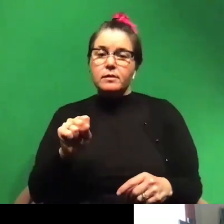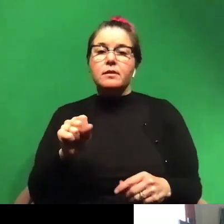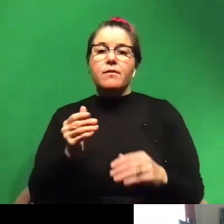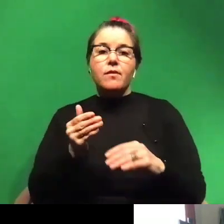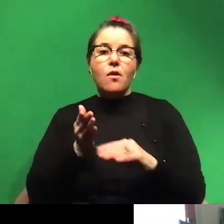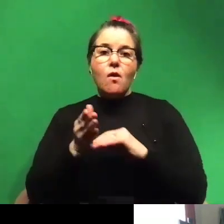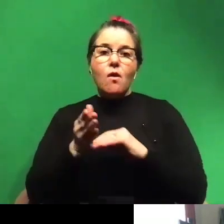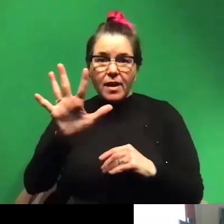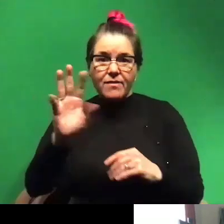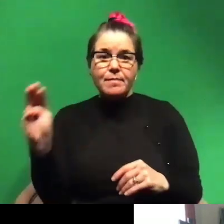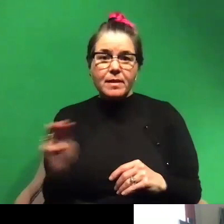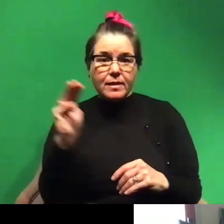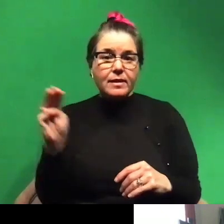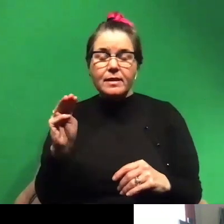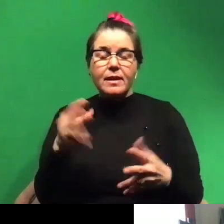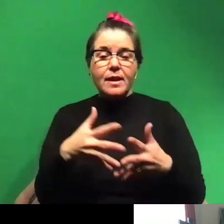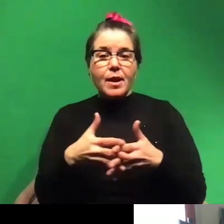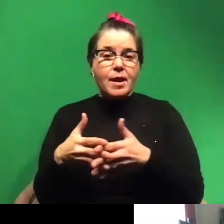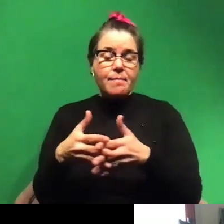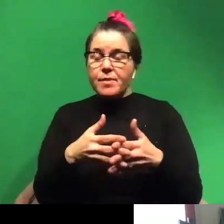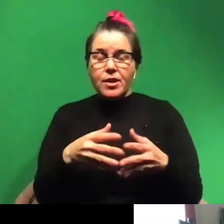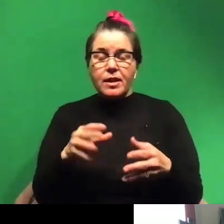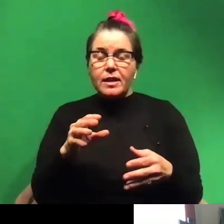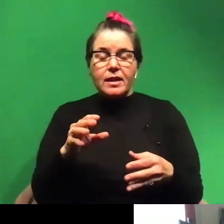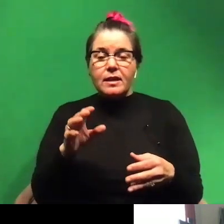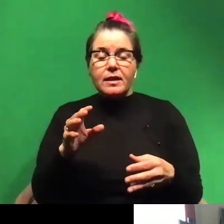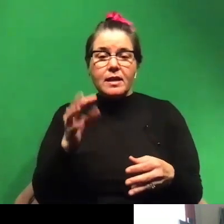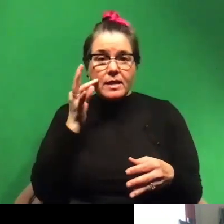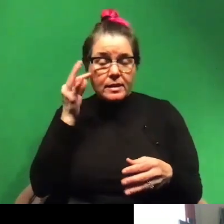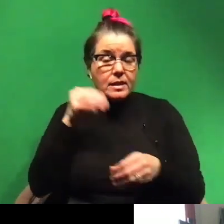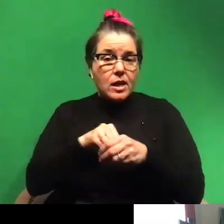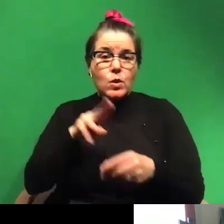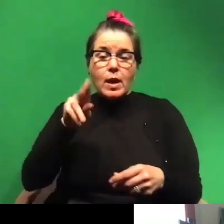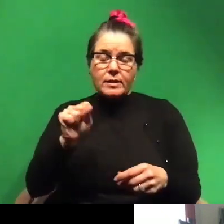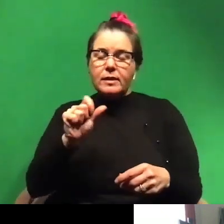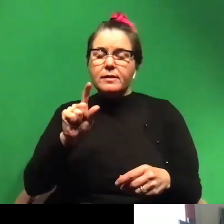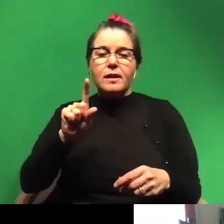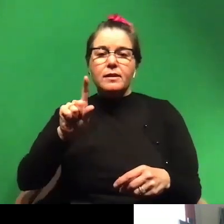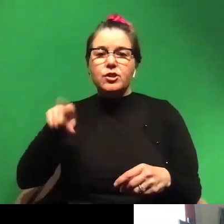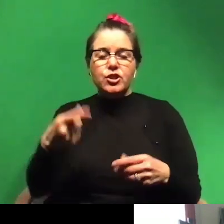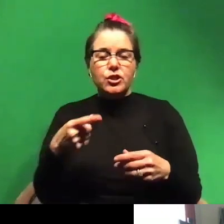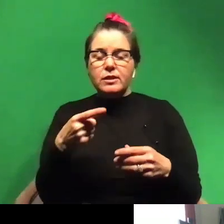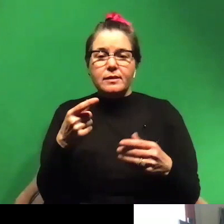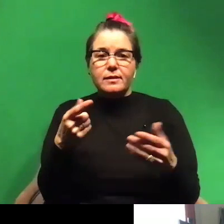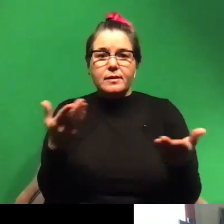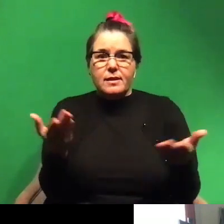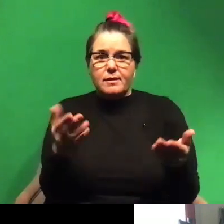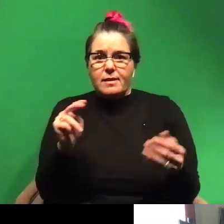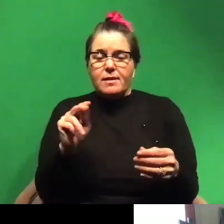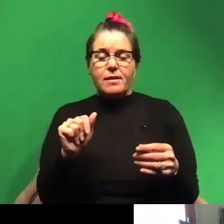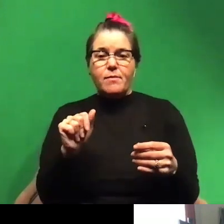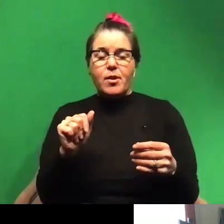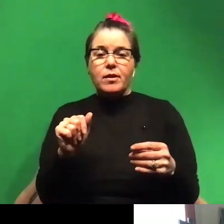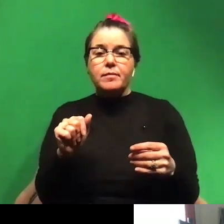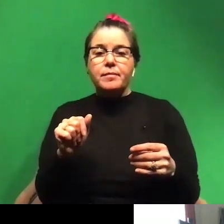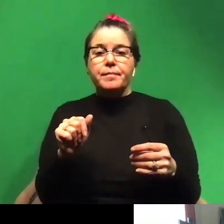5 million American Indians in the United States. And that's just the indigenous of Native America. There's also indigenous people